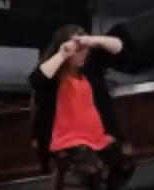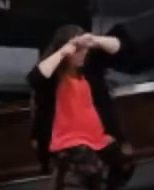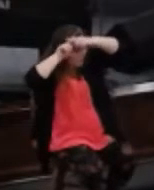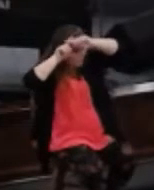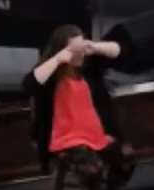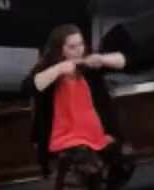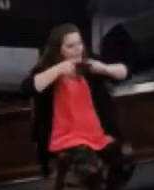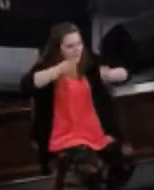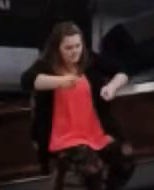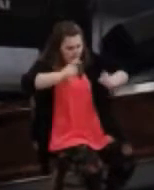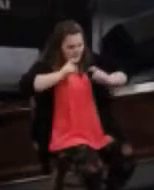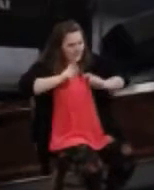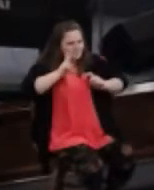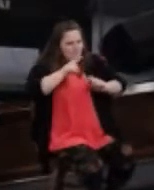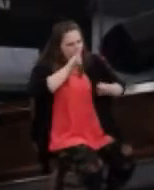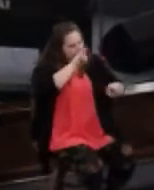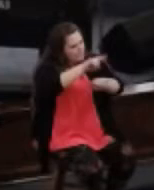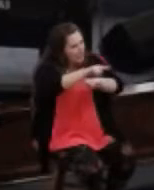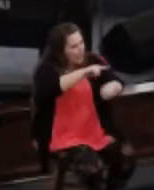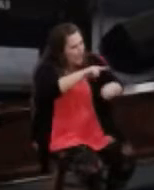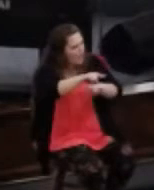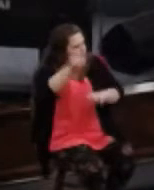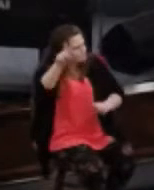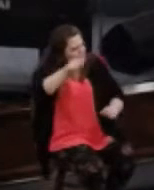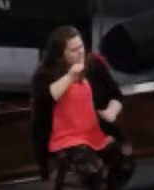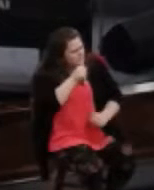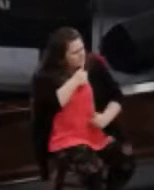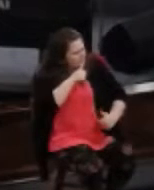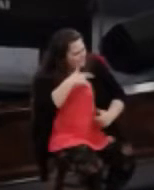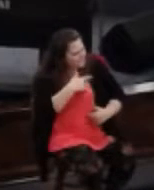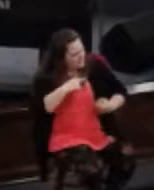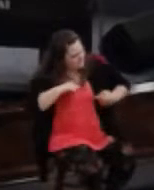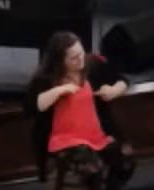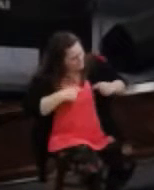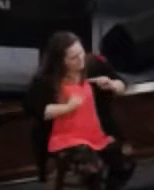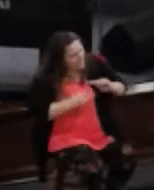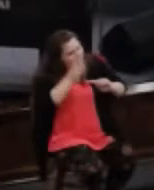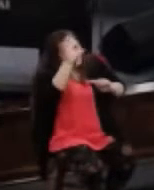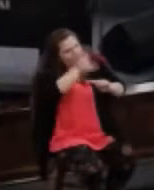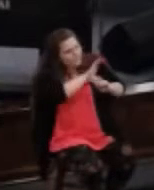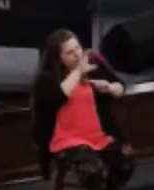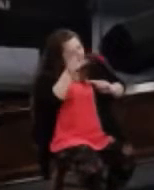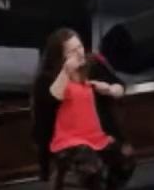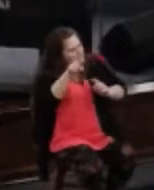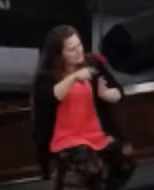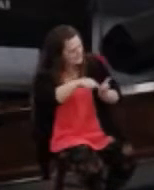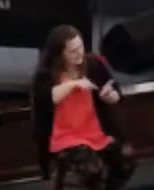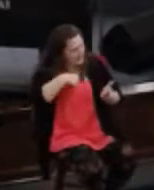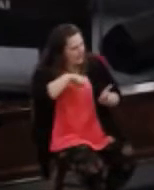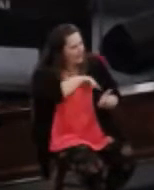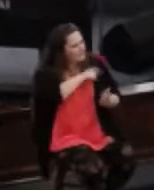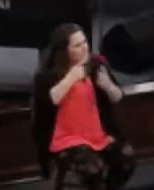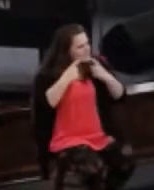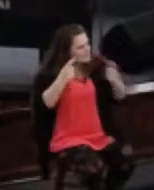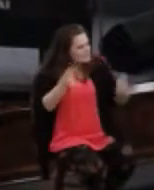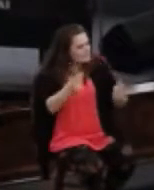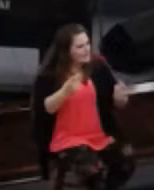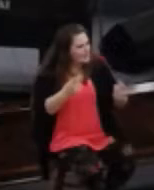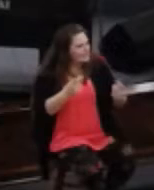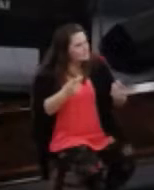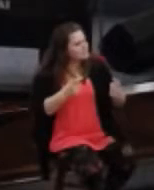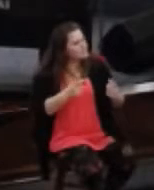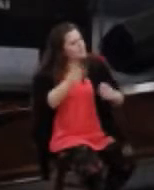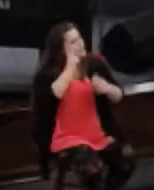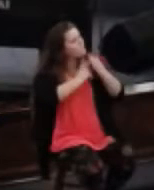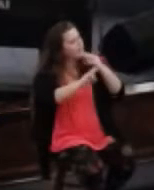him. Jesus suffered and he felt pain on the cross in order to pay for our sins. The prophet Isaiah spoke about